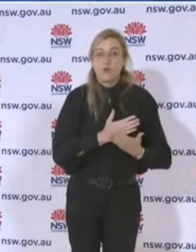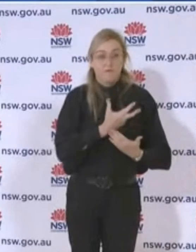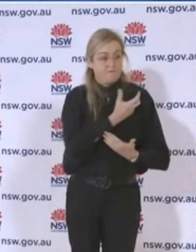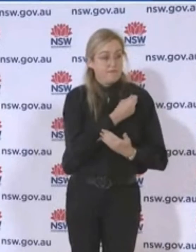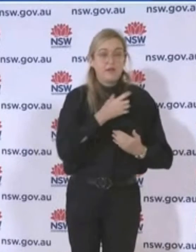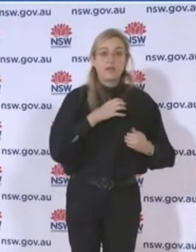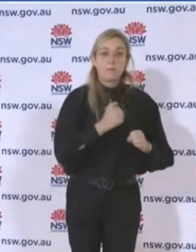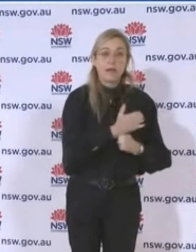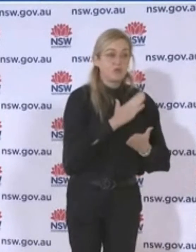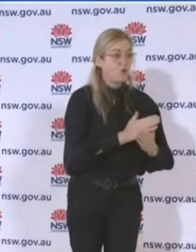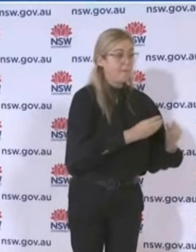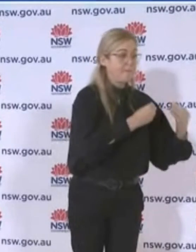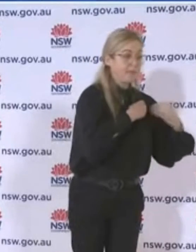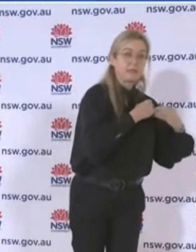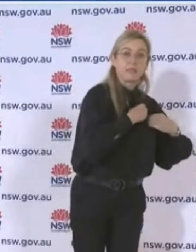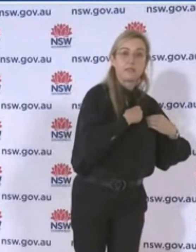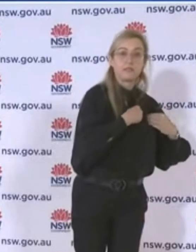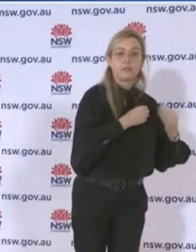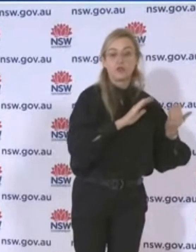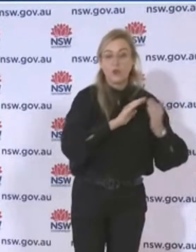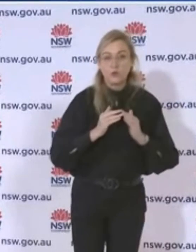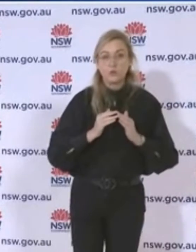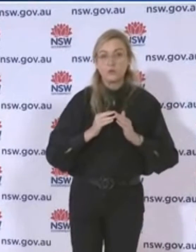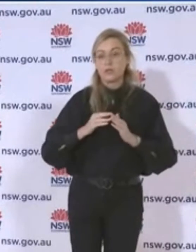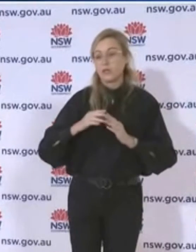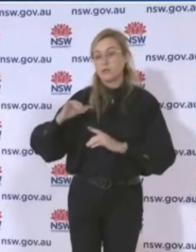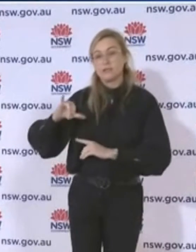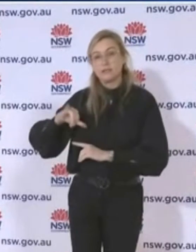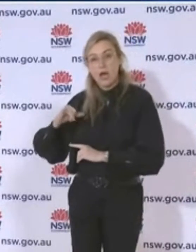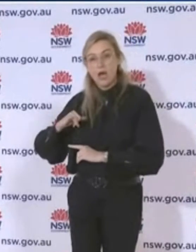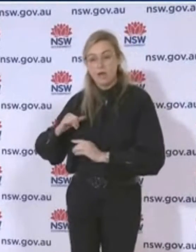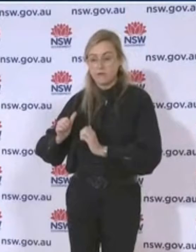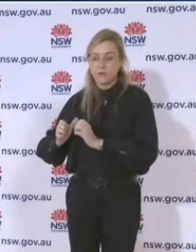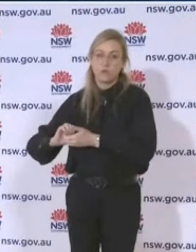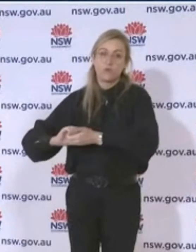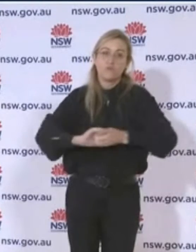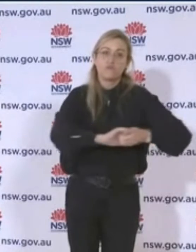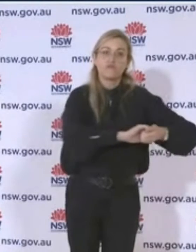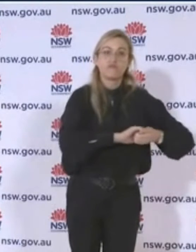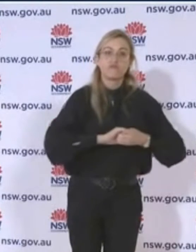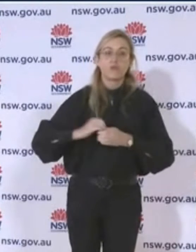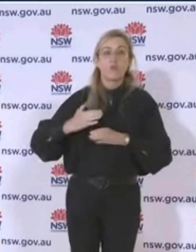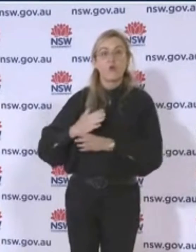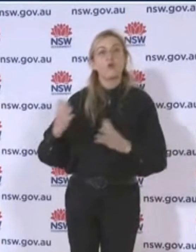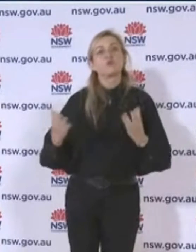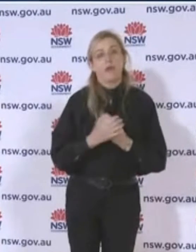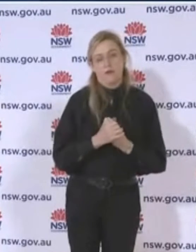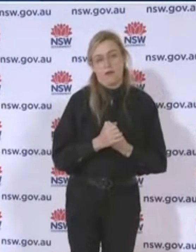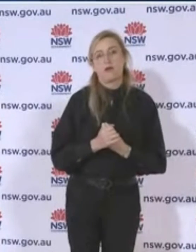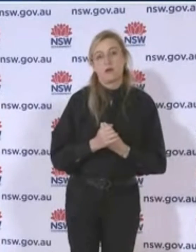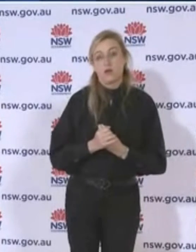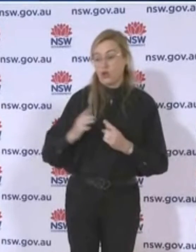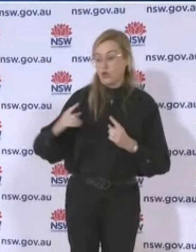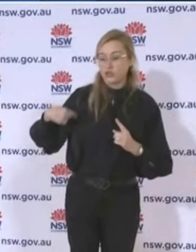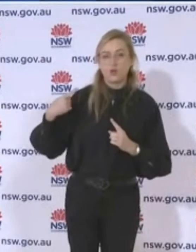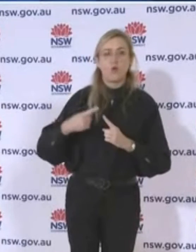business leaders, the community, employees are all working together. And to date, the collaboration has been outstanding.